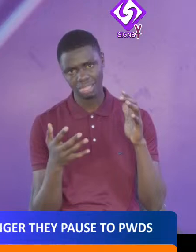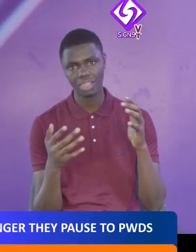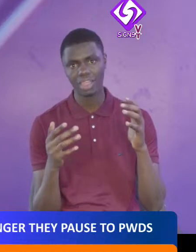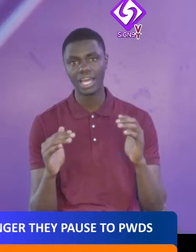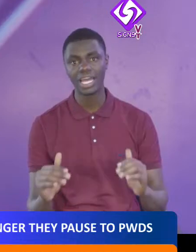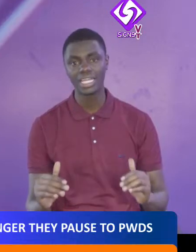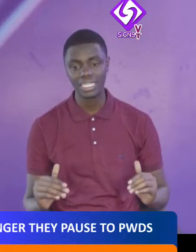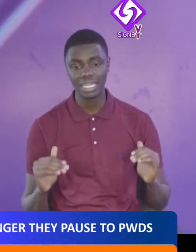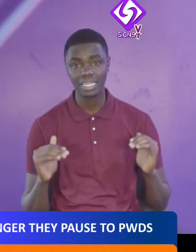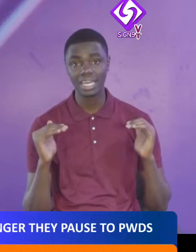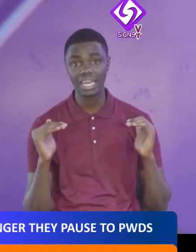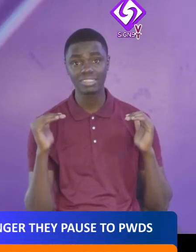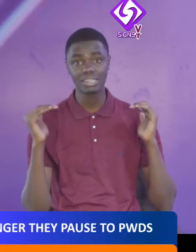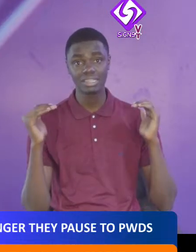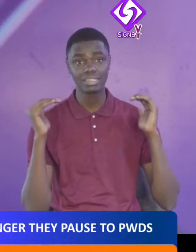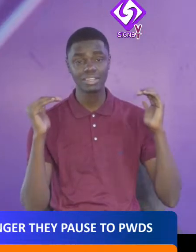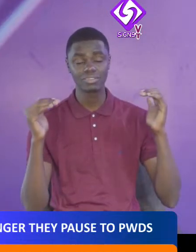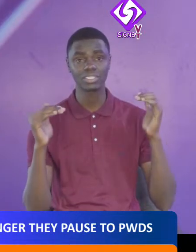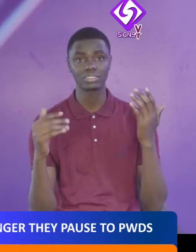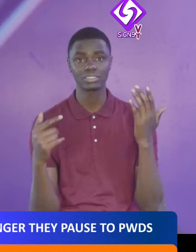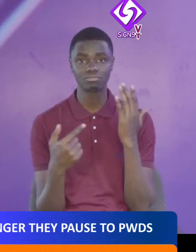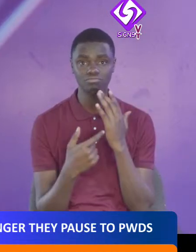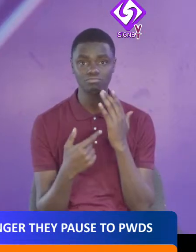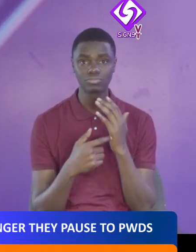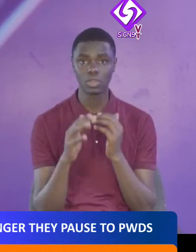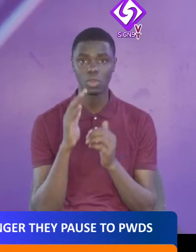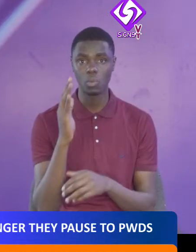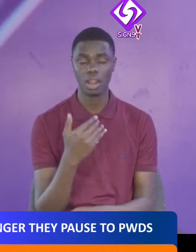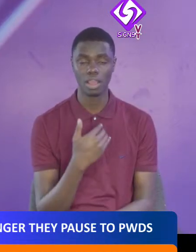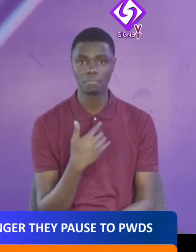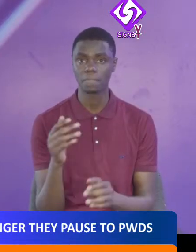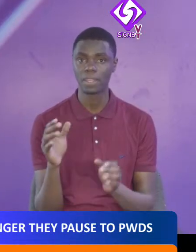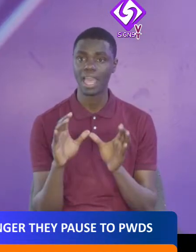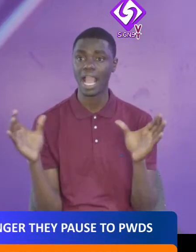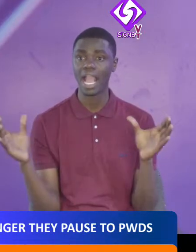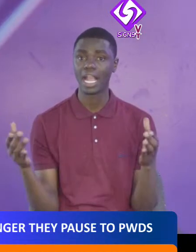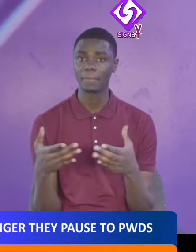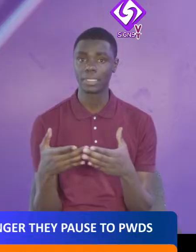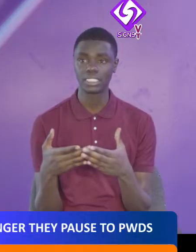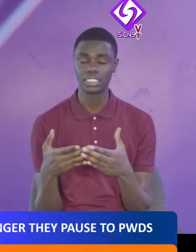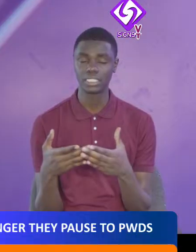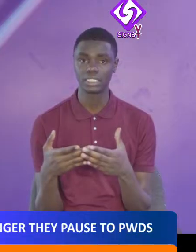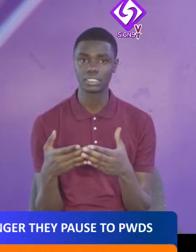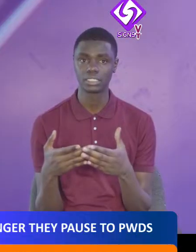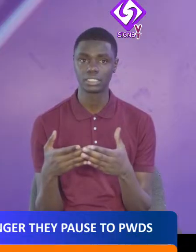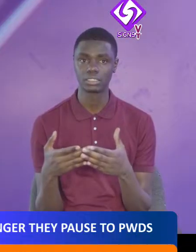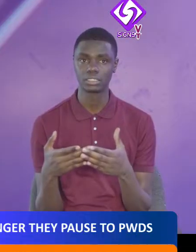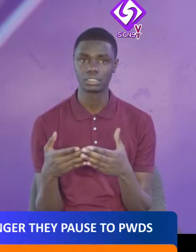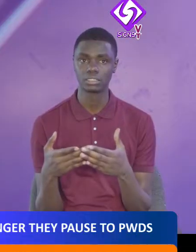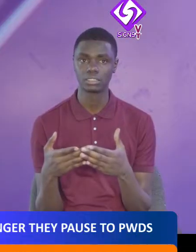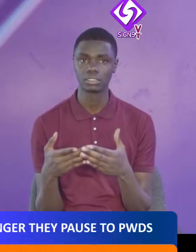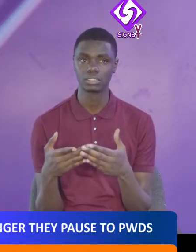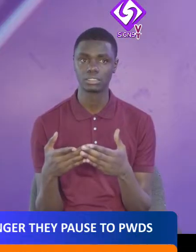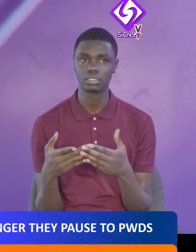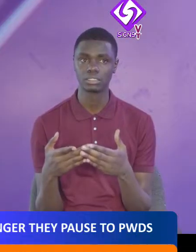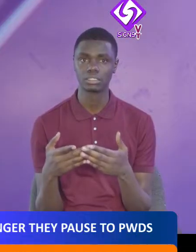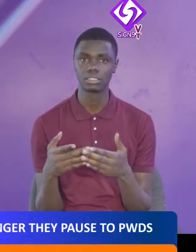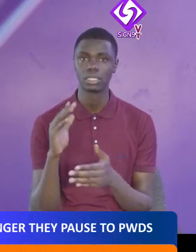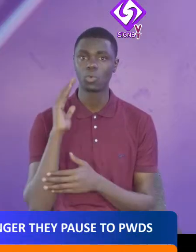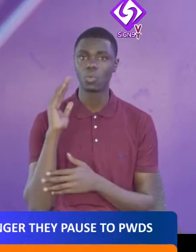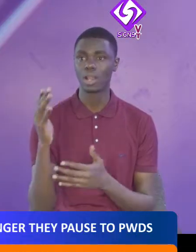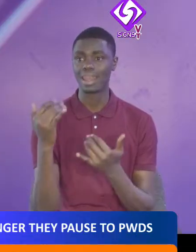it gets, the more accurate it will get. So there's a time when even companies might be willing to trust